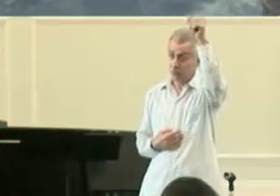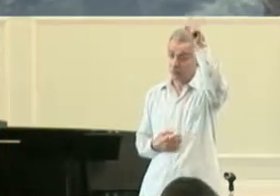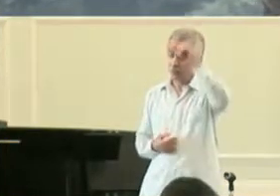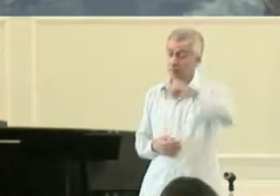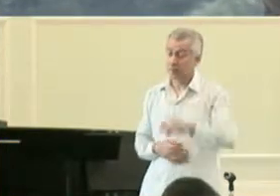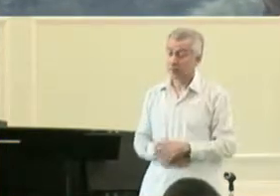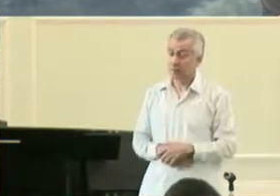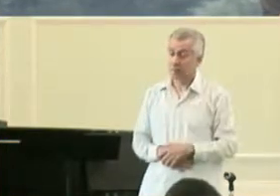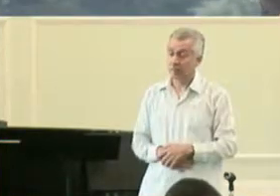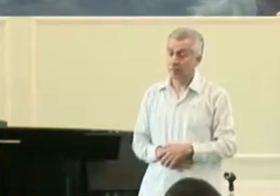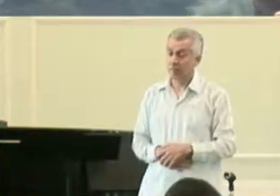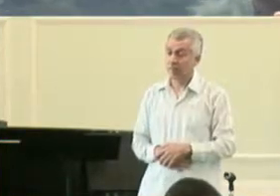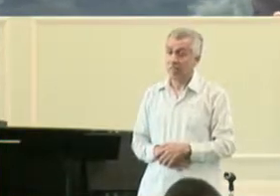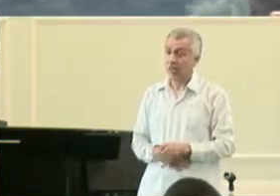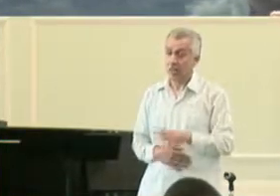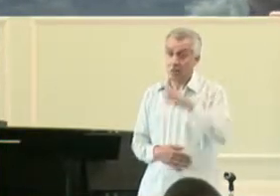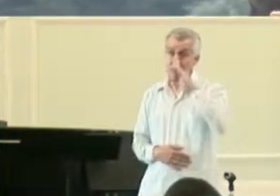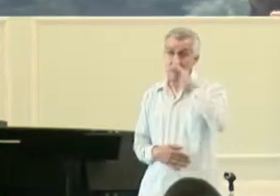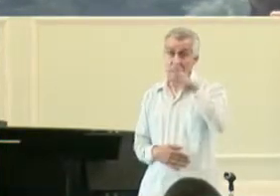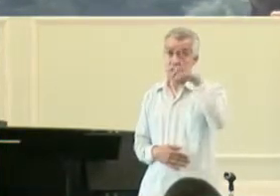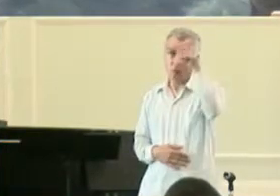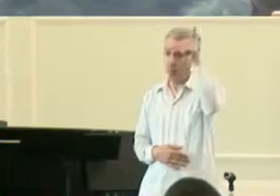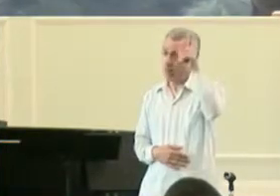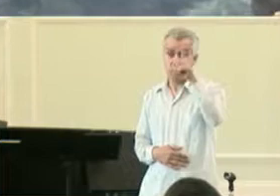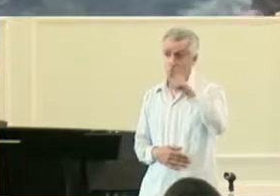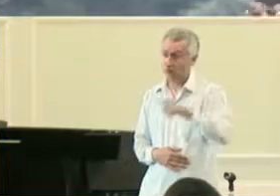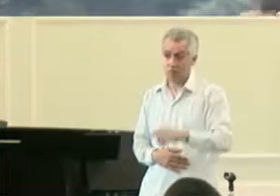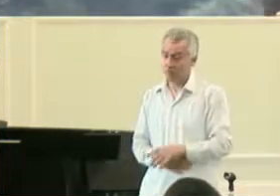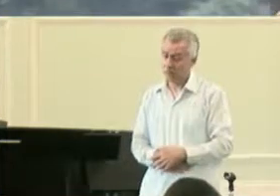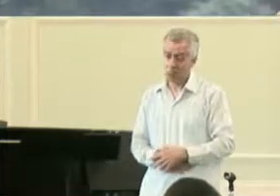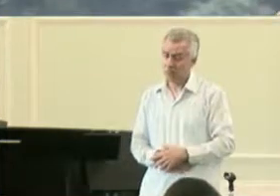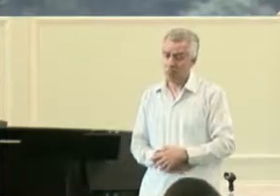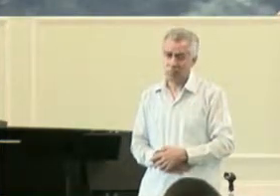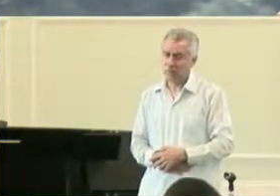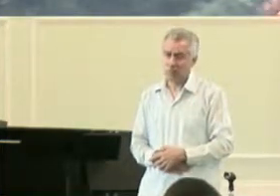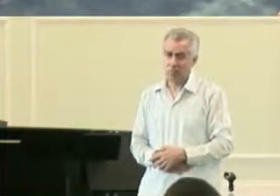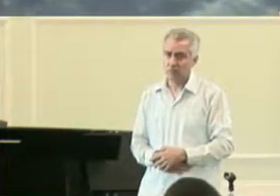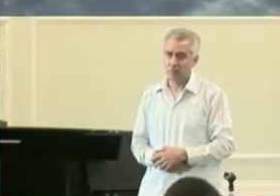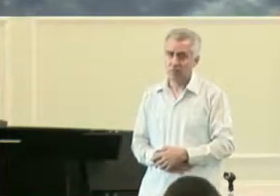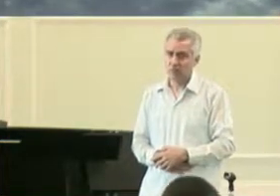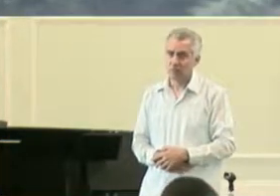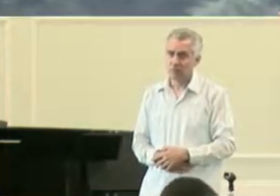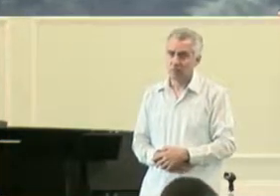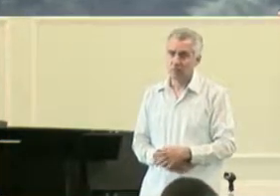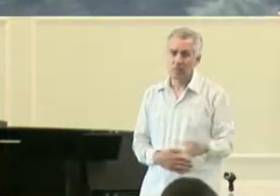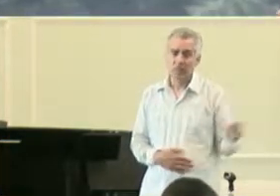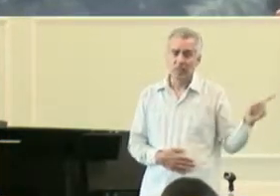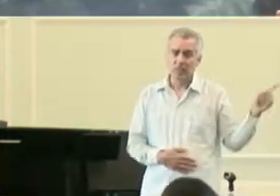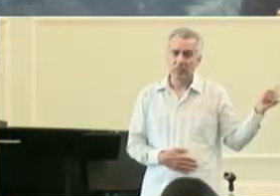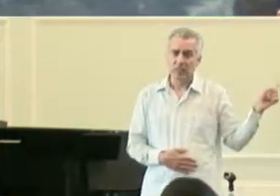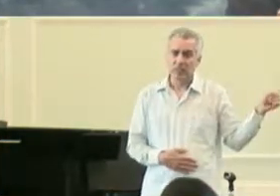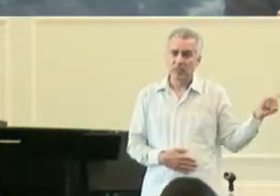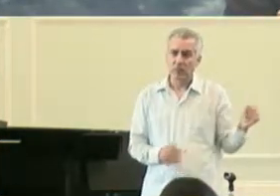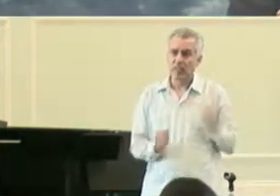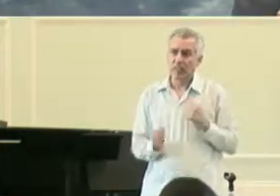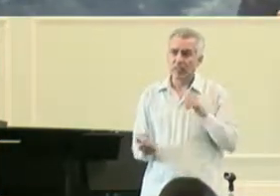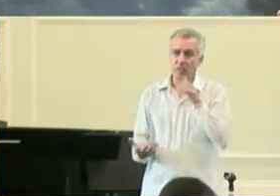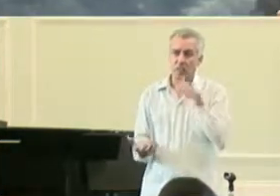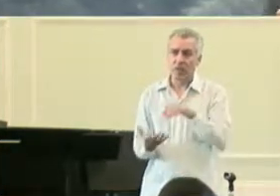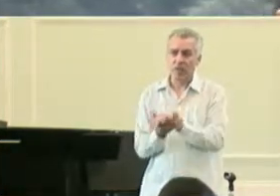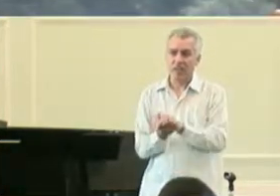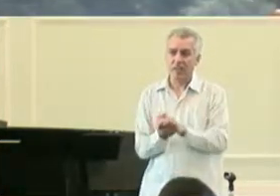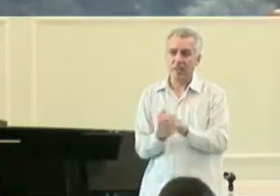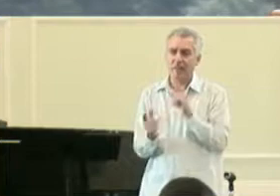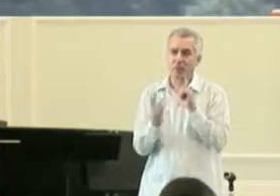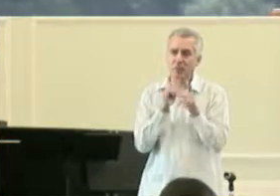I don't want to be in disobedience. And so, my wife and I, have